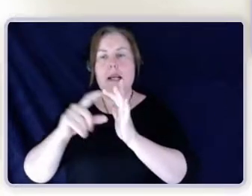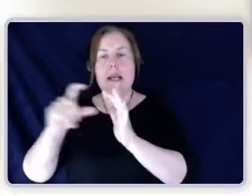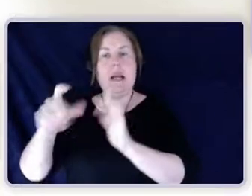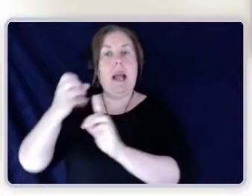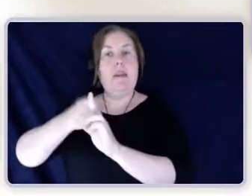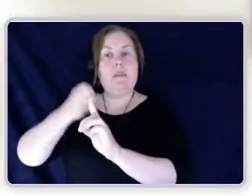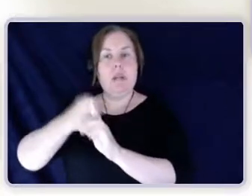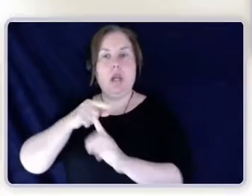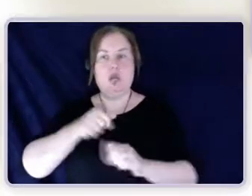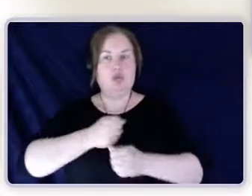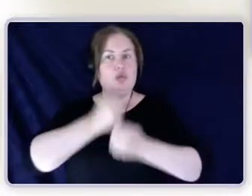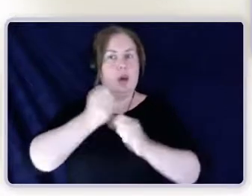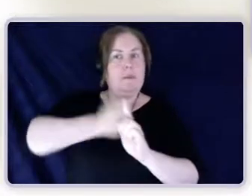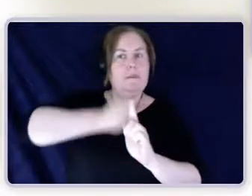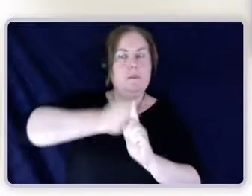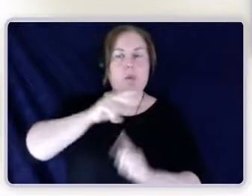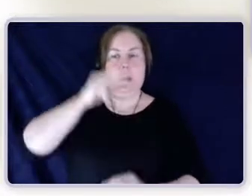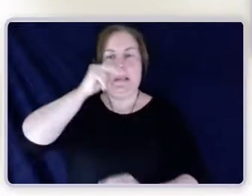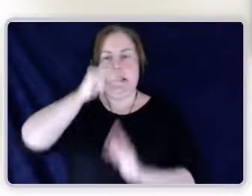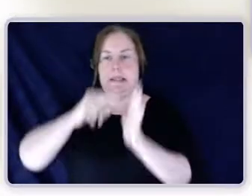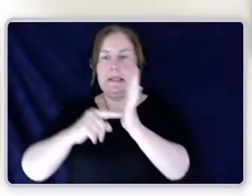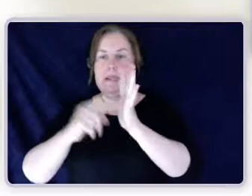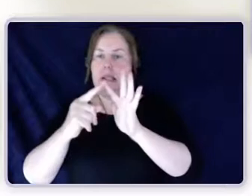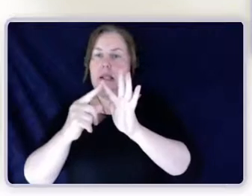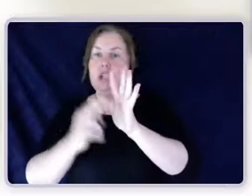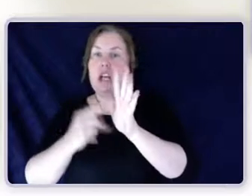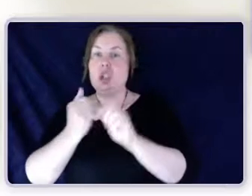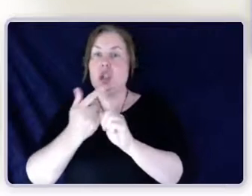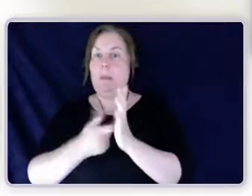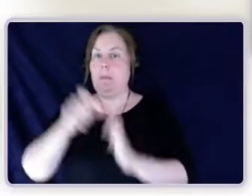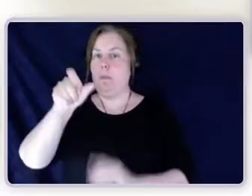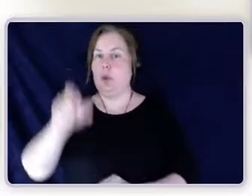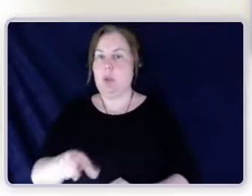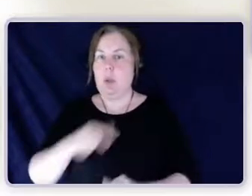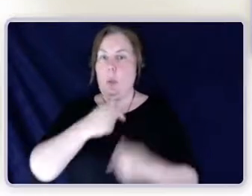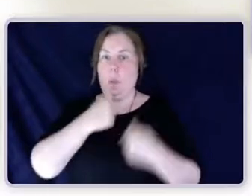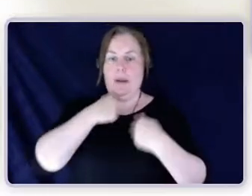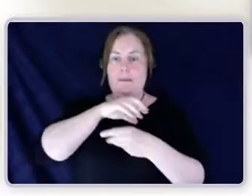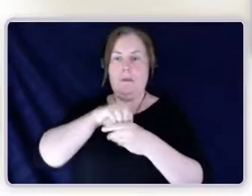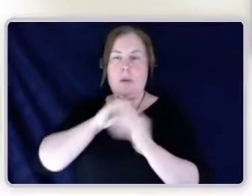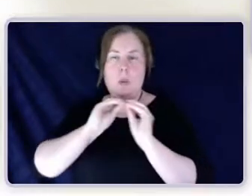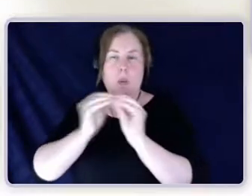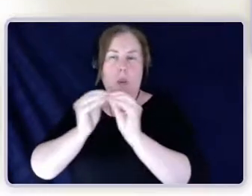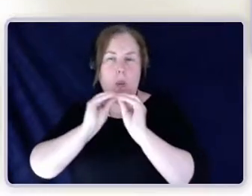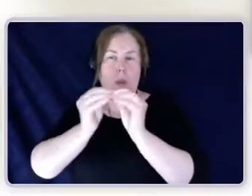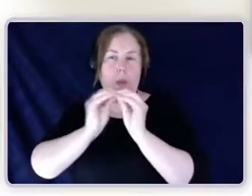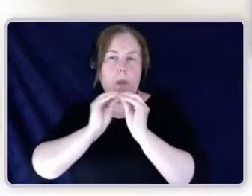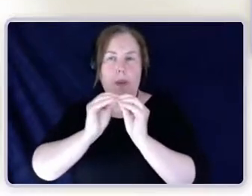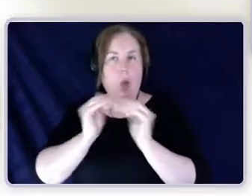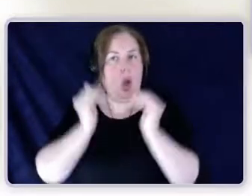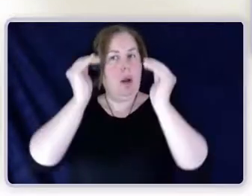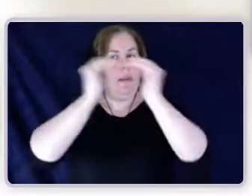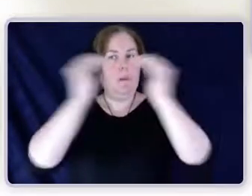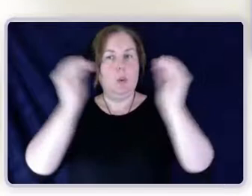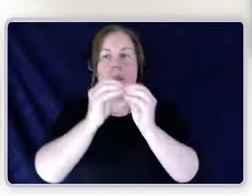were involved in negotiations, I think at quite a fairly high level as well, with the NDIA and